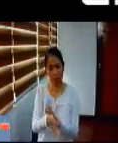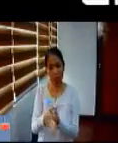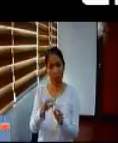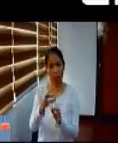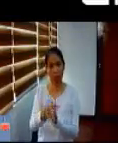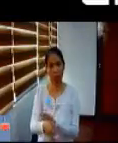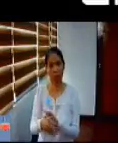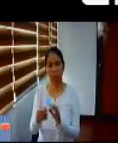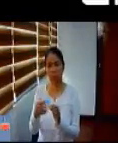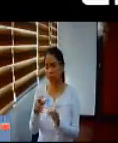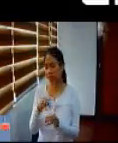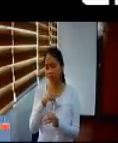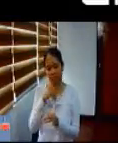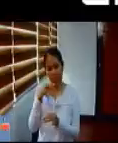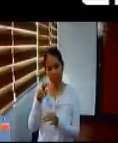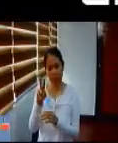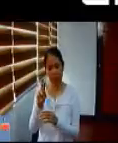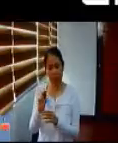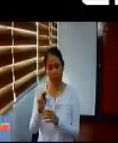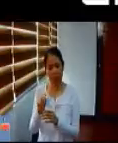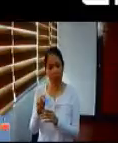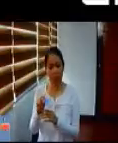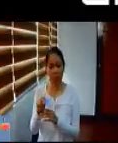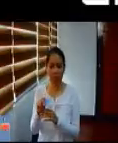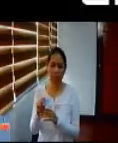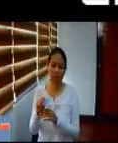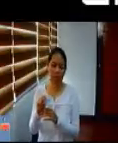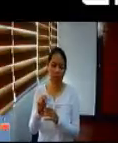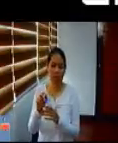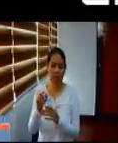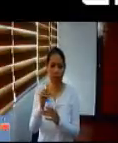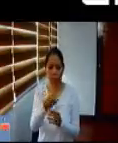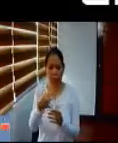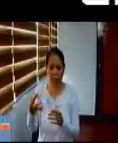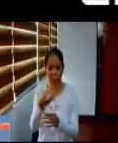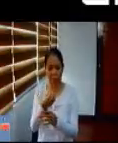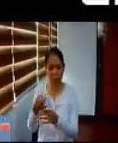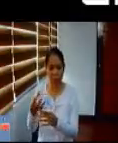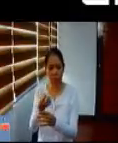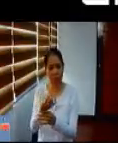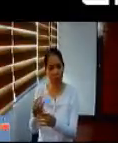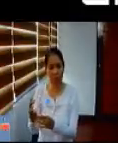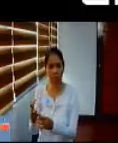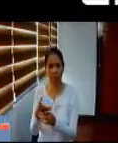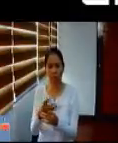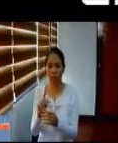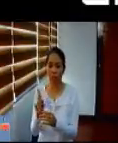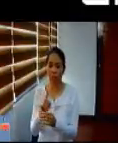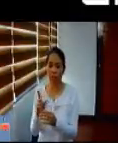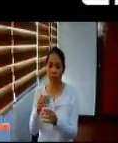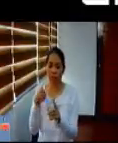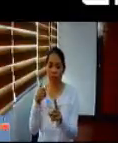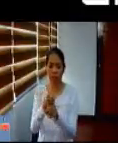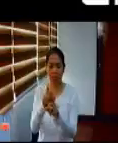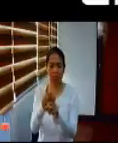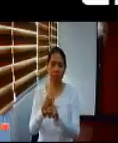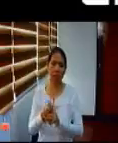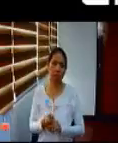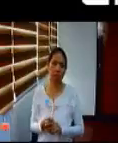you don't need a big calculation to be able to deduce what would be the impact. Extreme